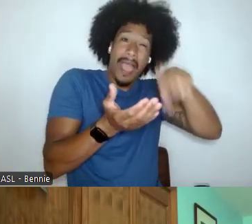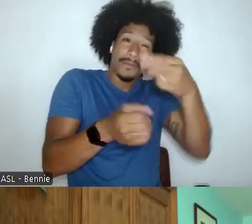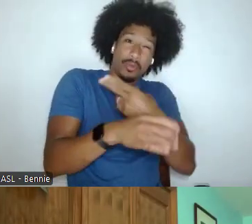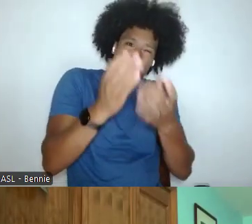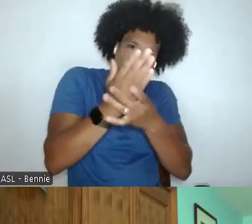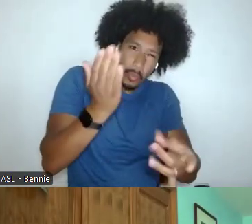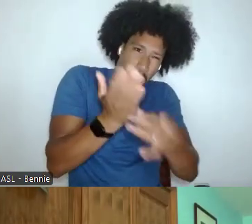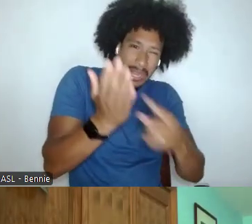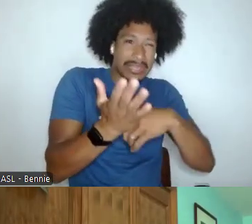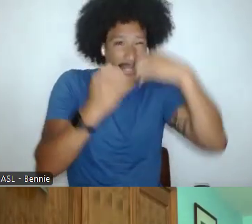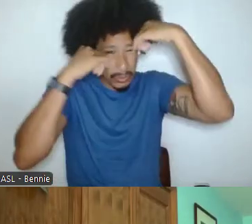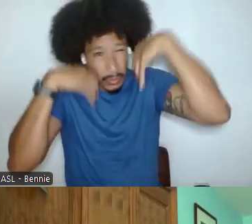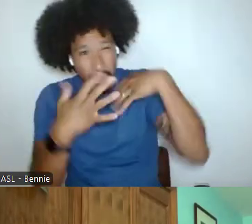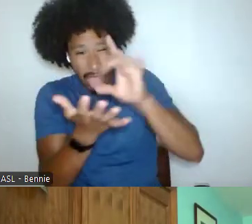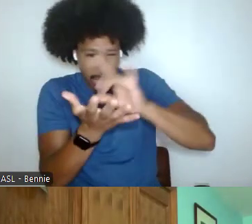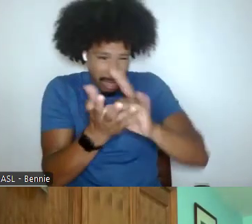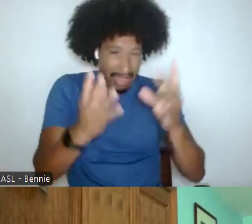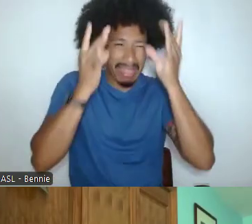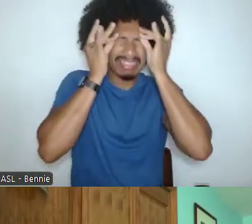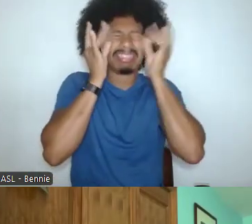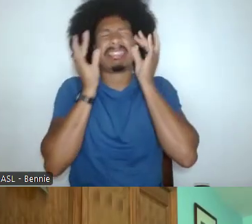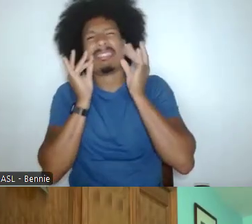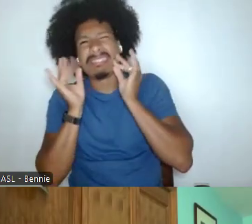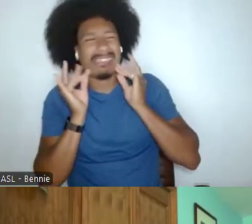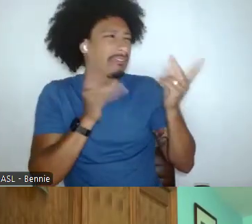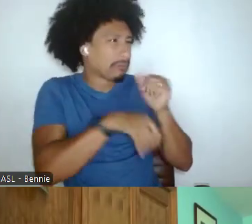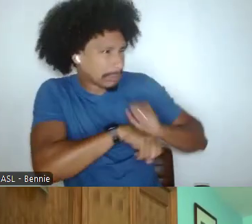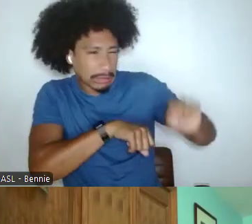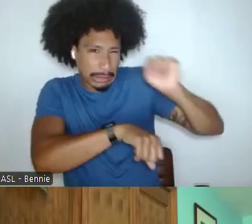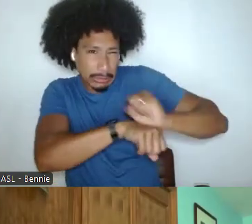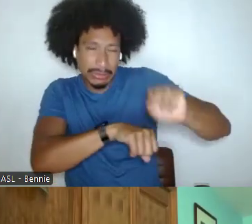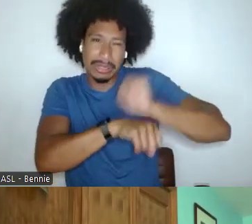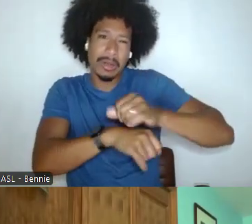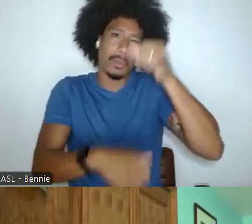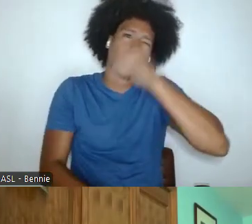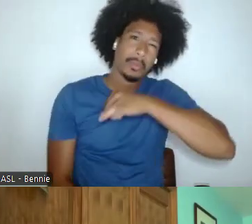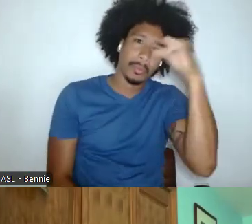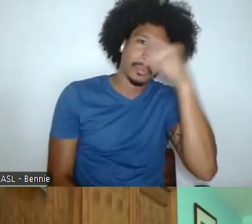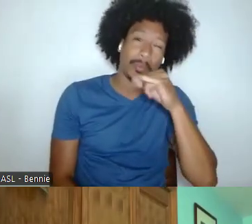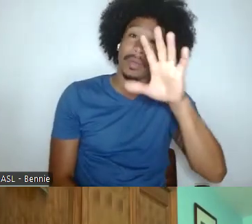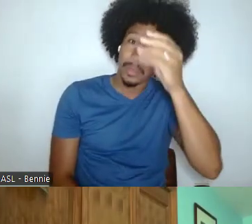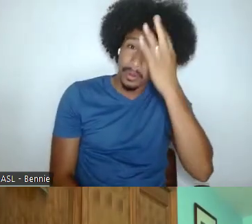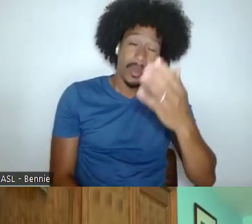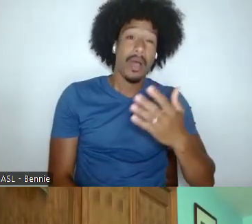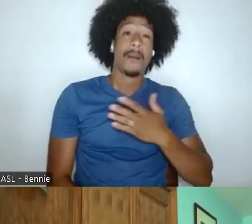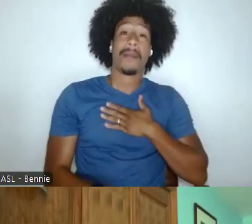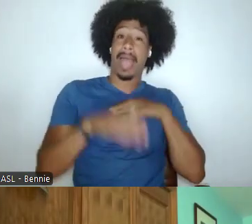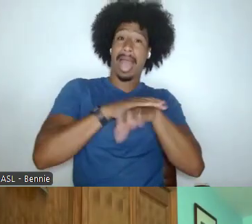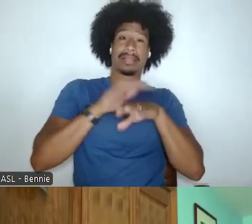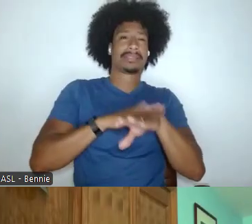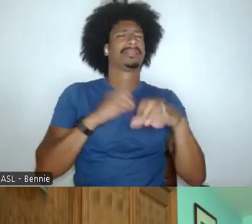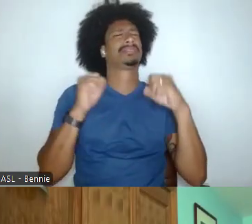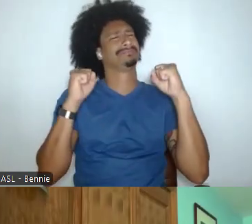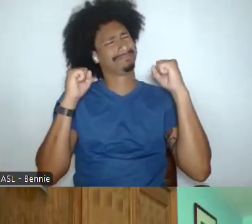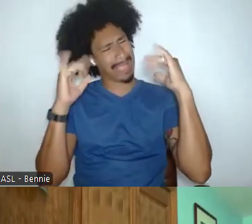the sweat as we're trying to put this new liner in. And the thing is, I have amazing access and great